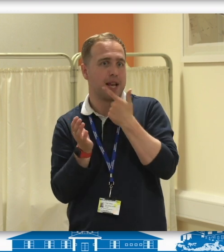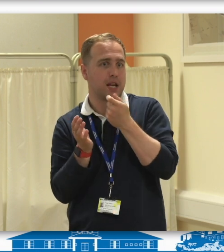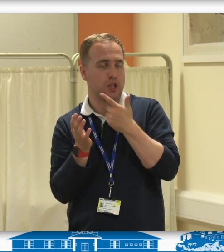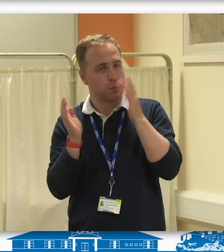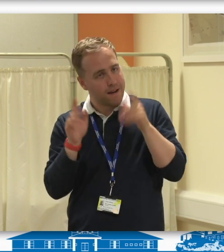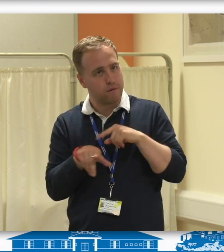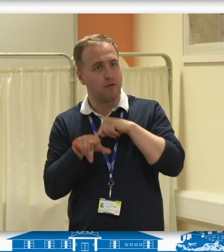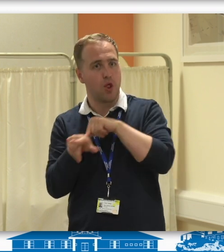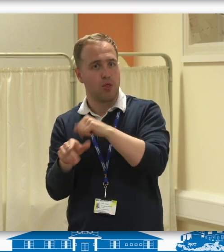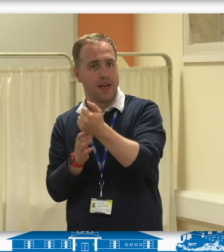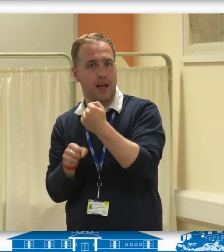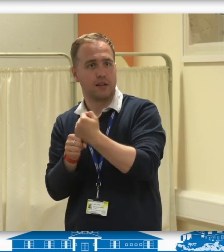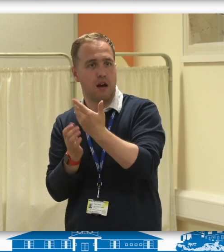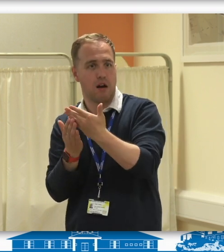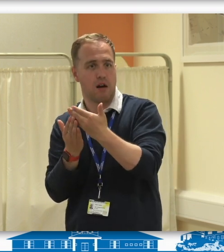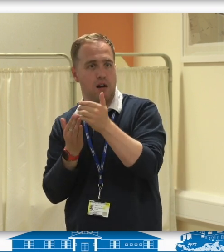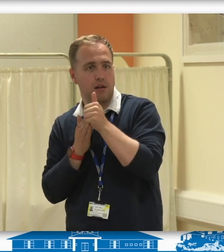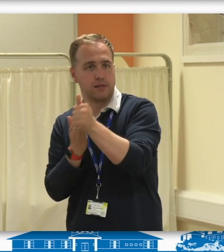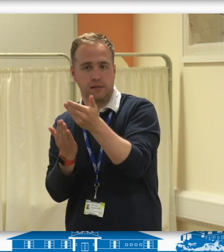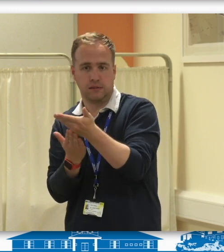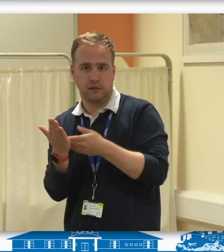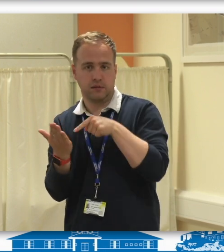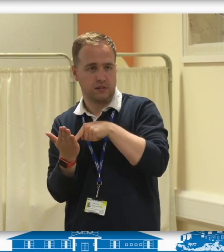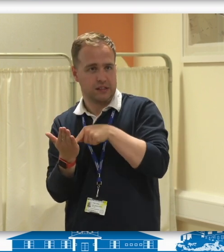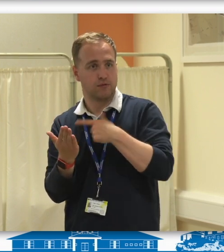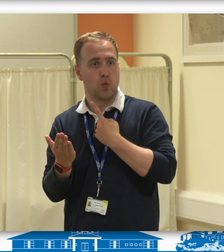their guidance in the self-management strategies.